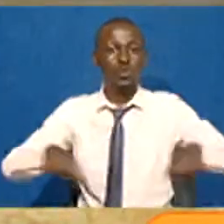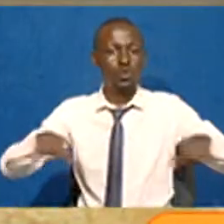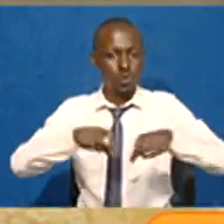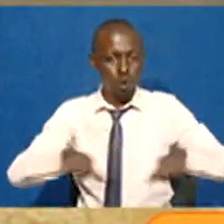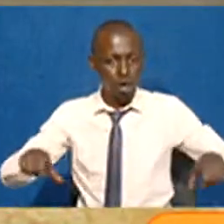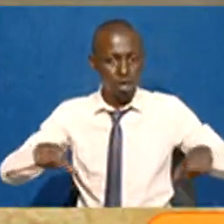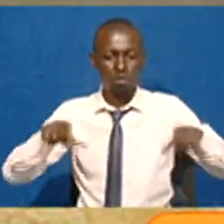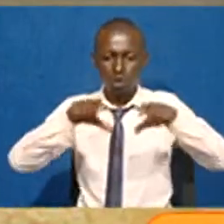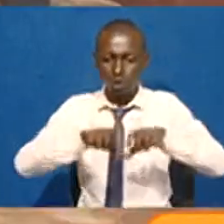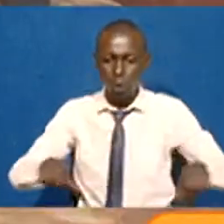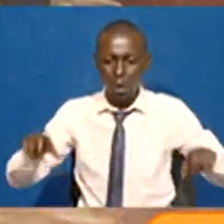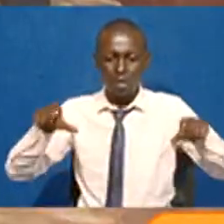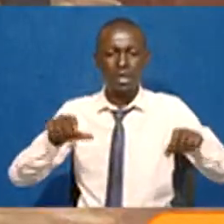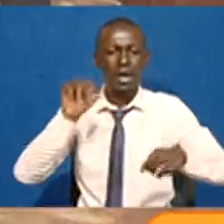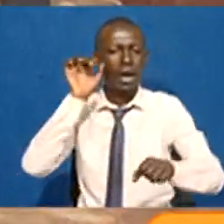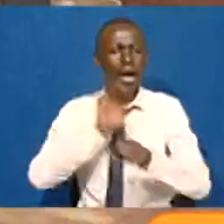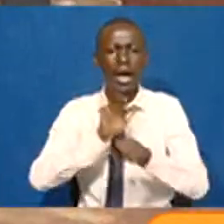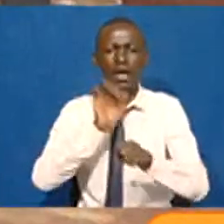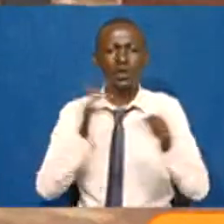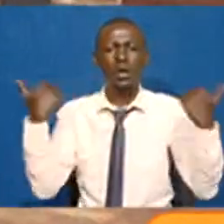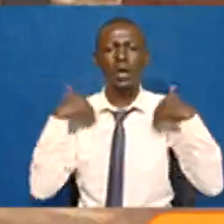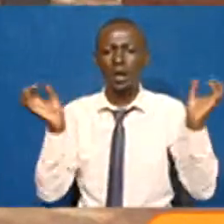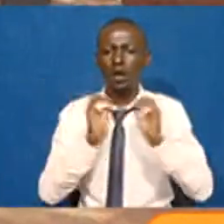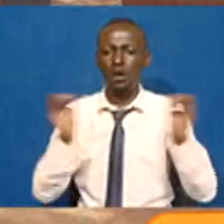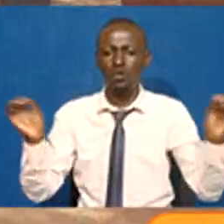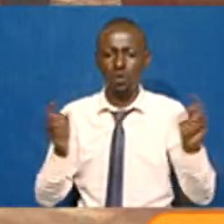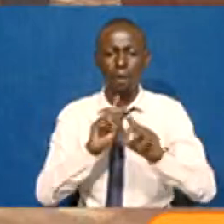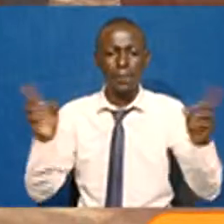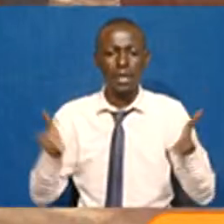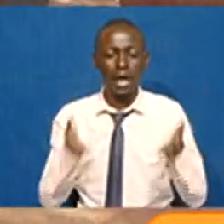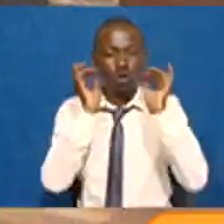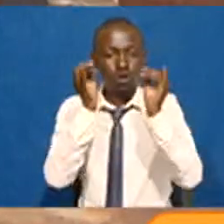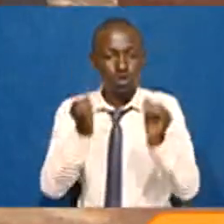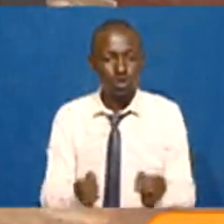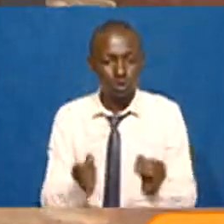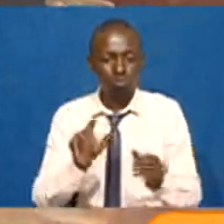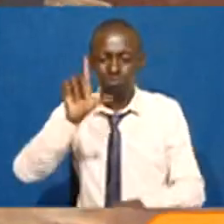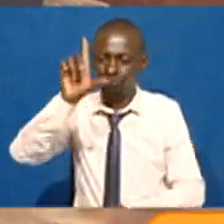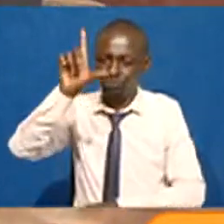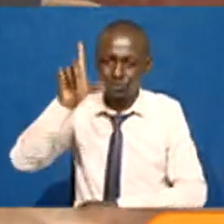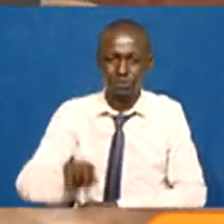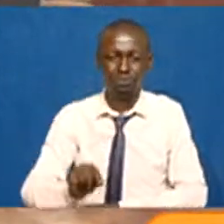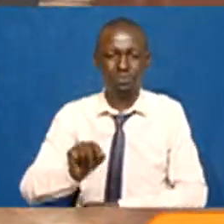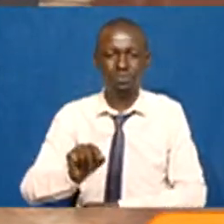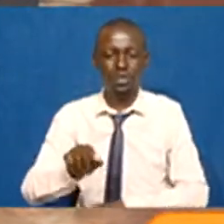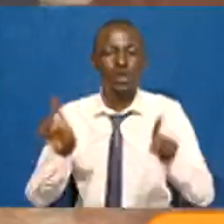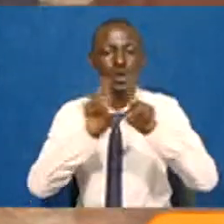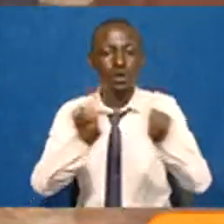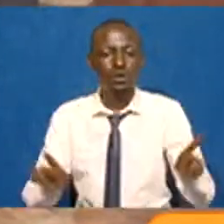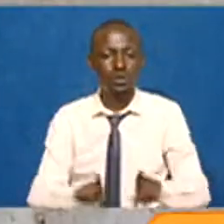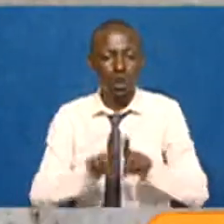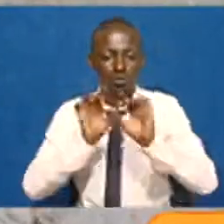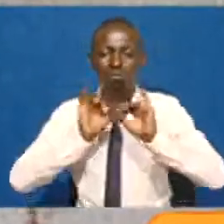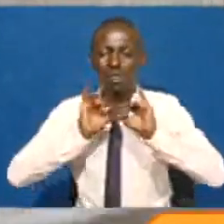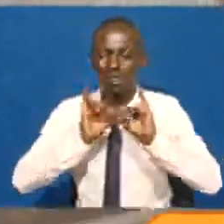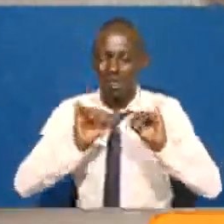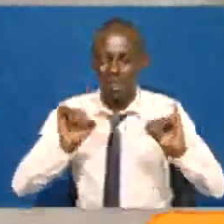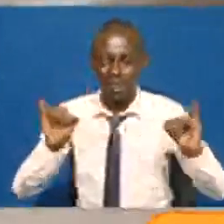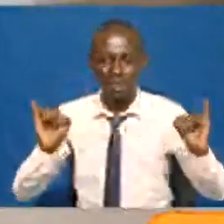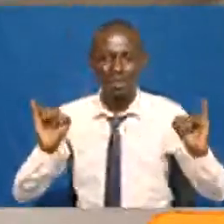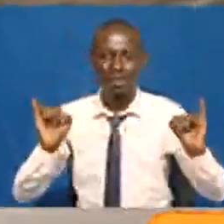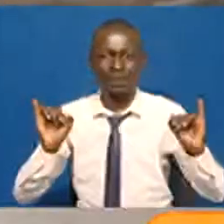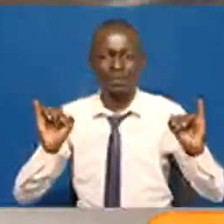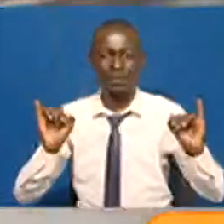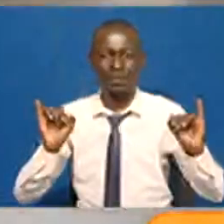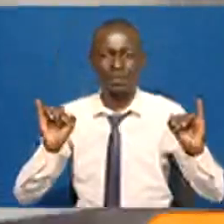very, very scarce. The new jiko, it's a bit cheap. And also it is very clean.